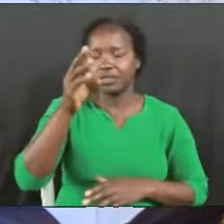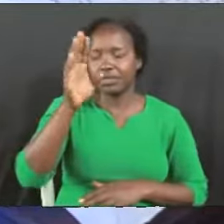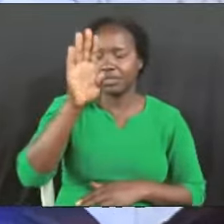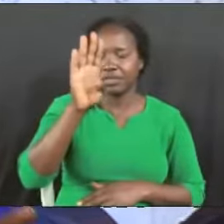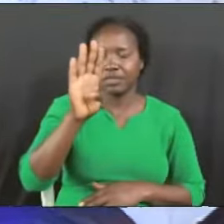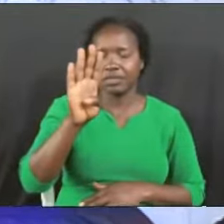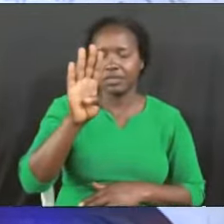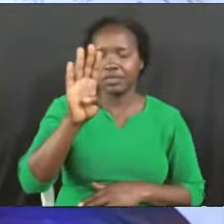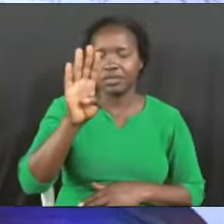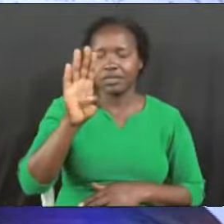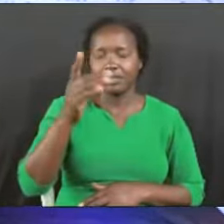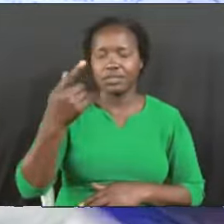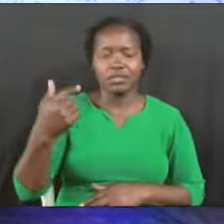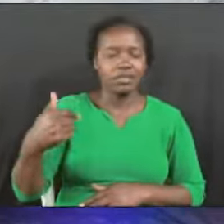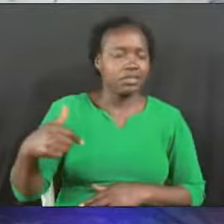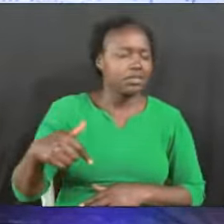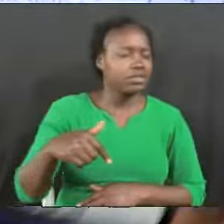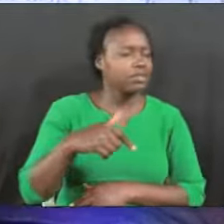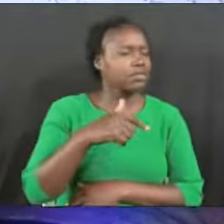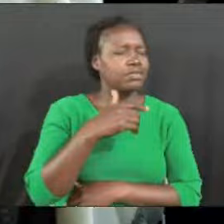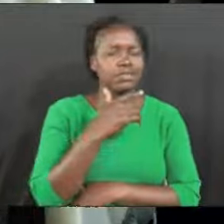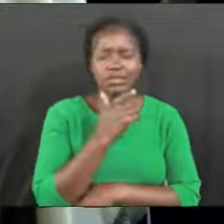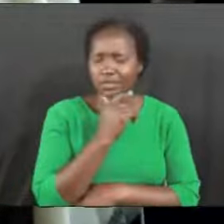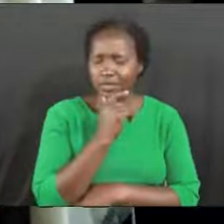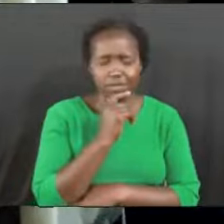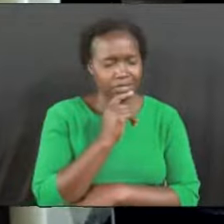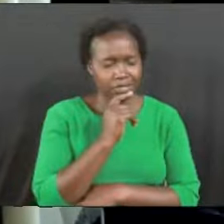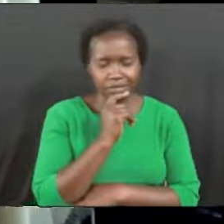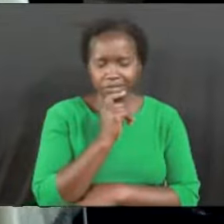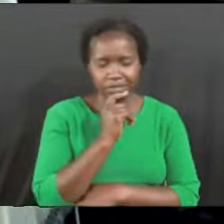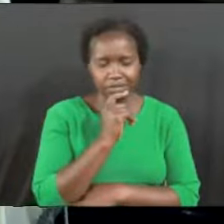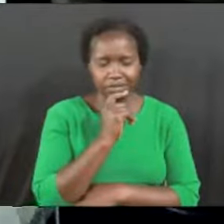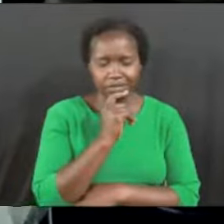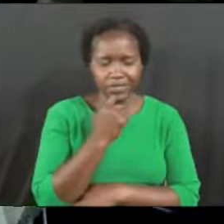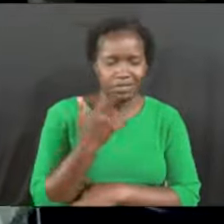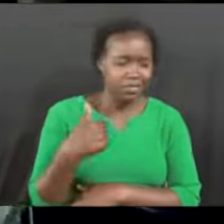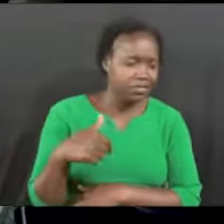our wonder, our transport.